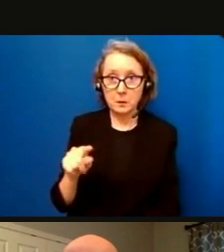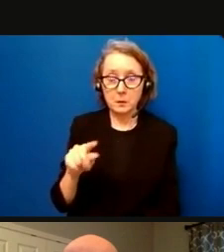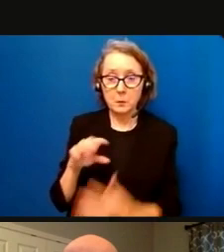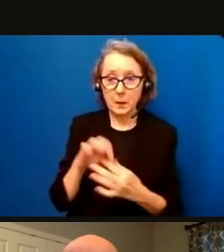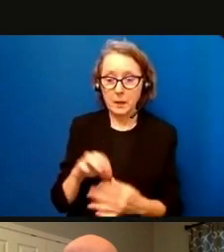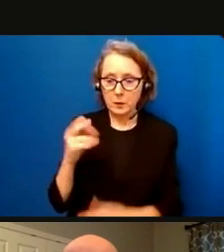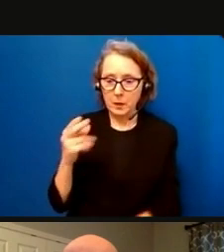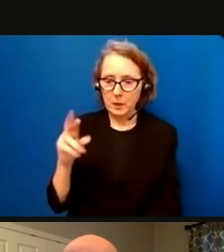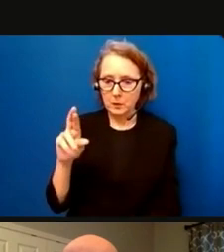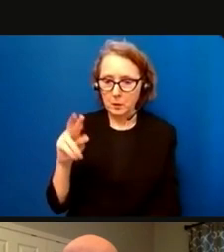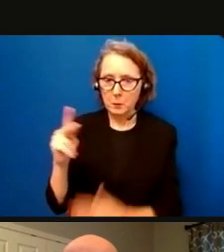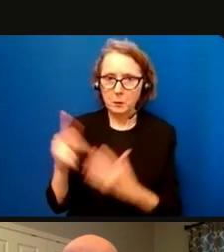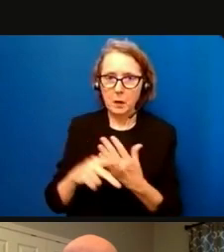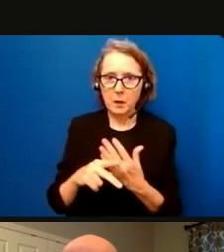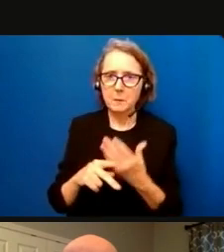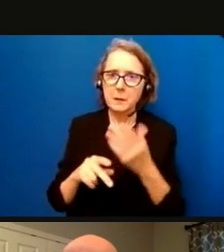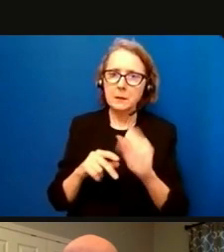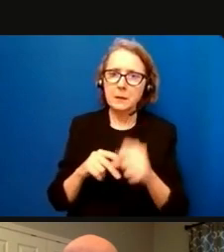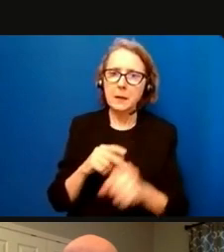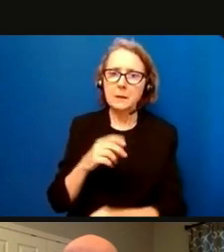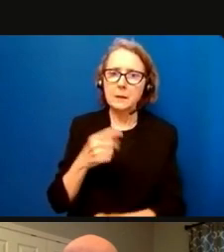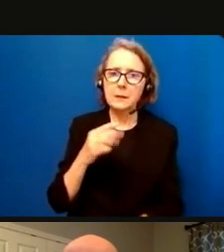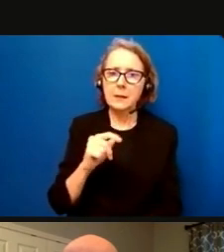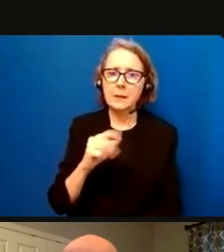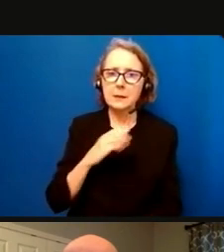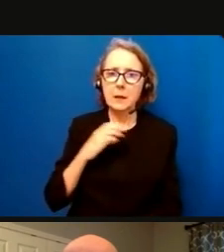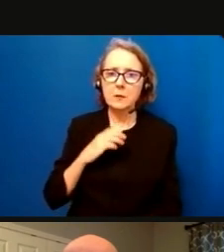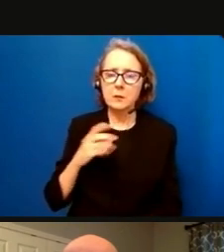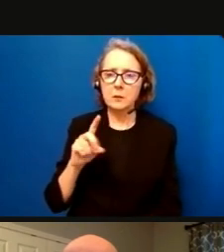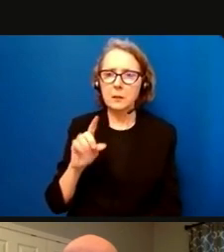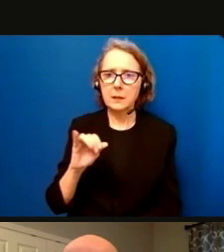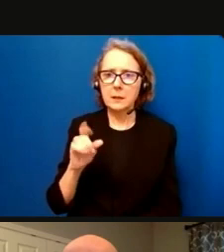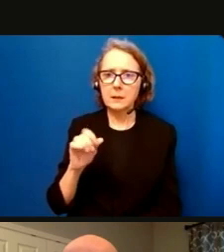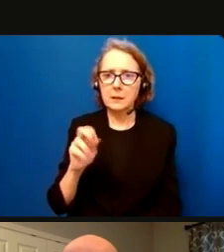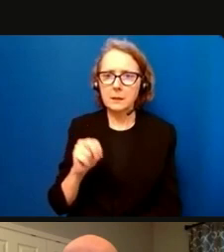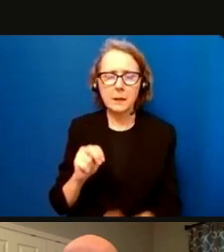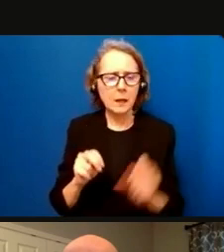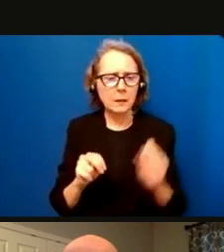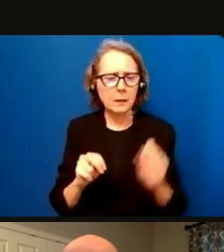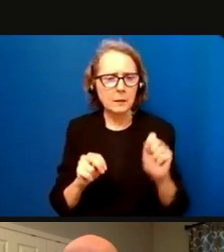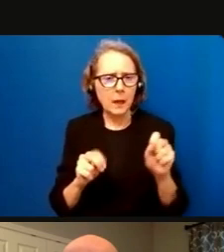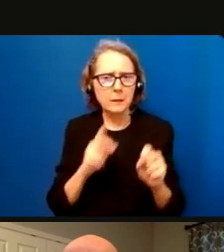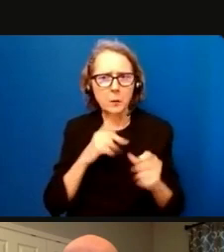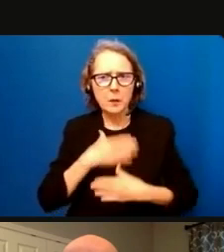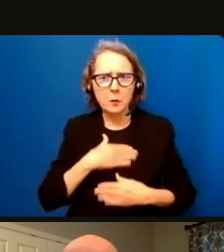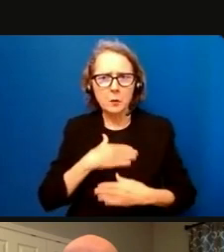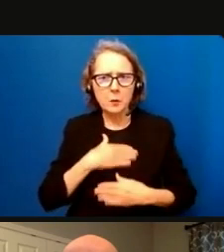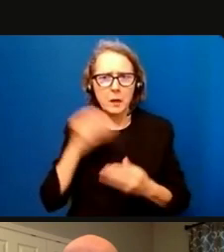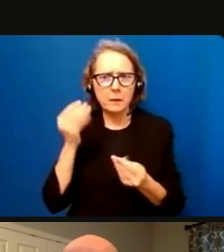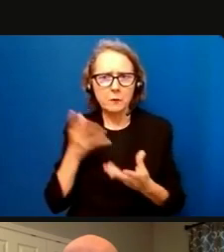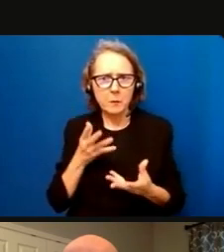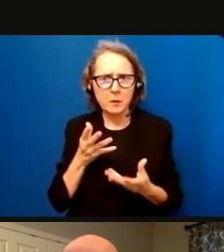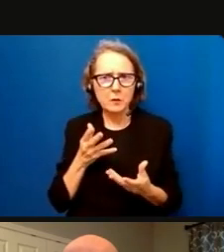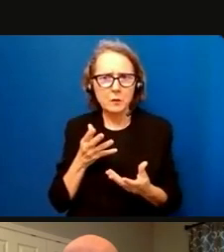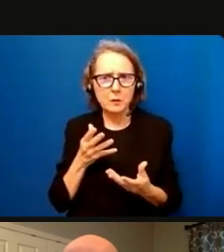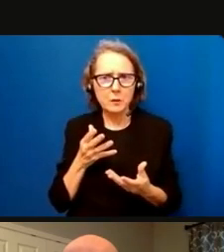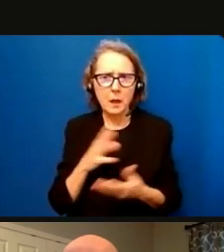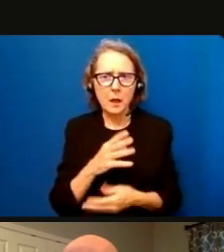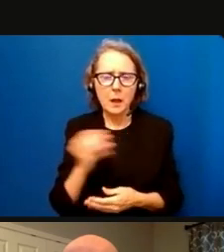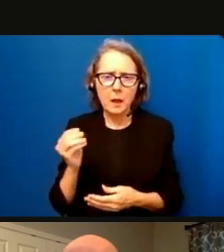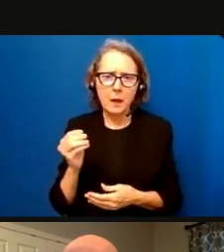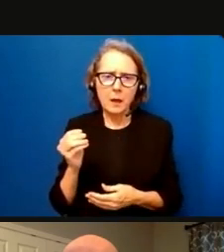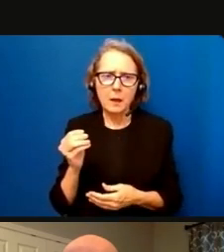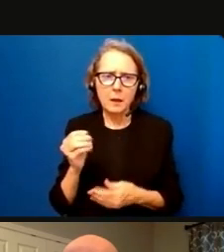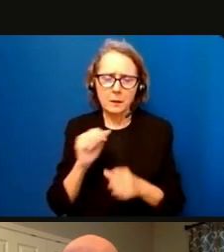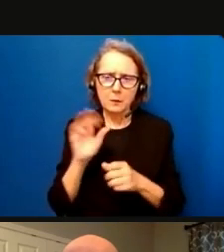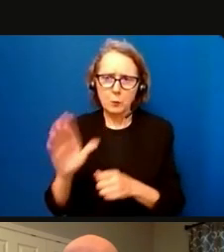program? Yes, guest counselor Dixon. Ms. Utes, I really appreciate the information and the work